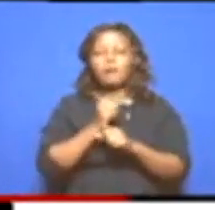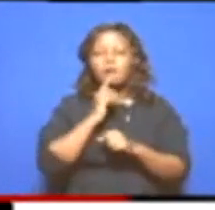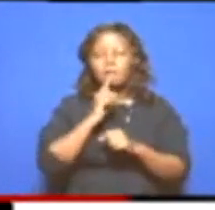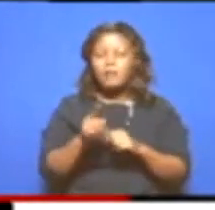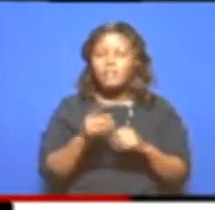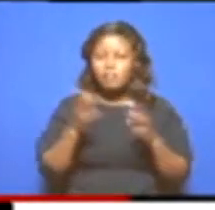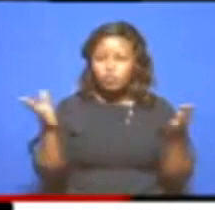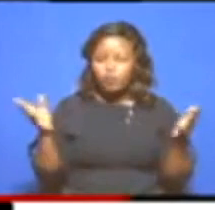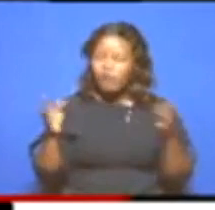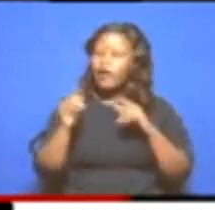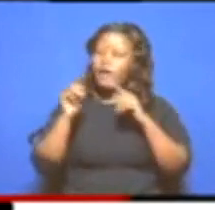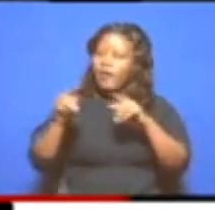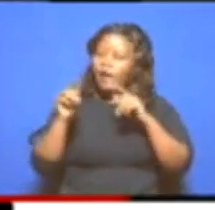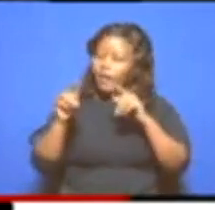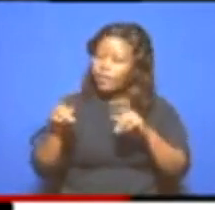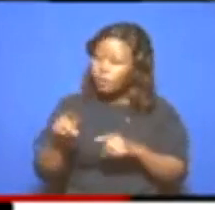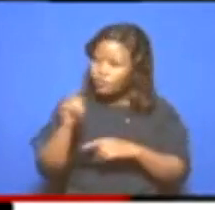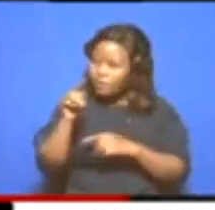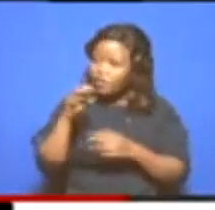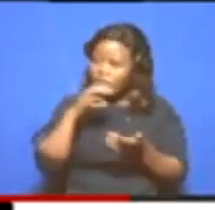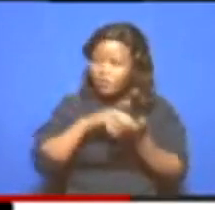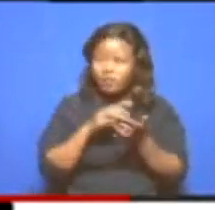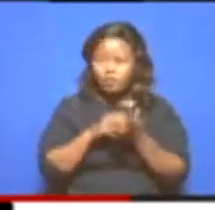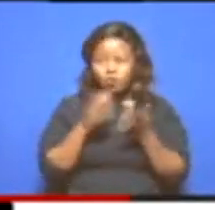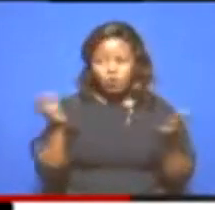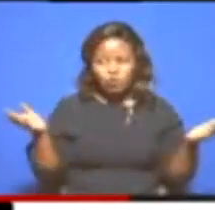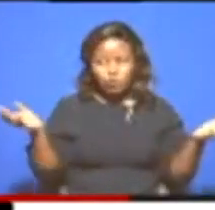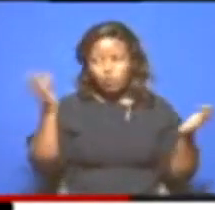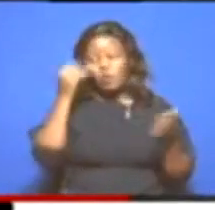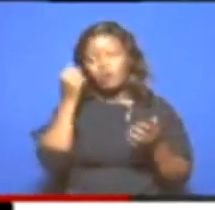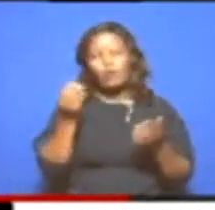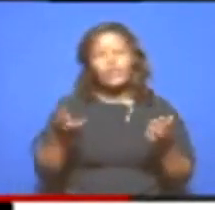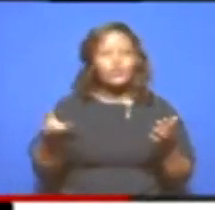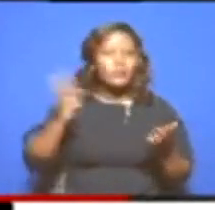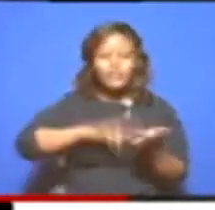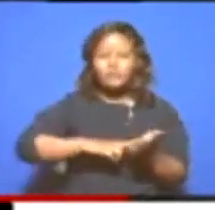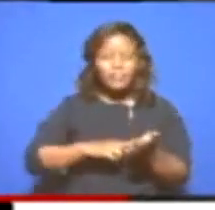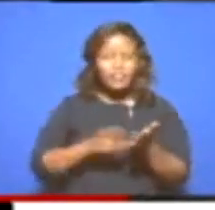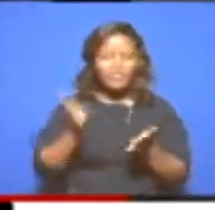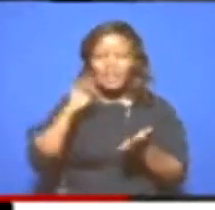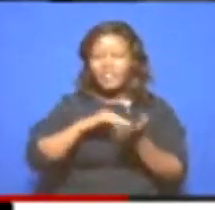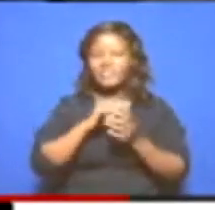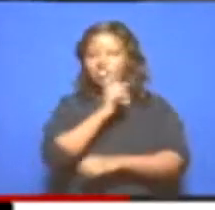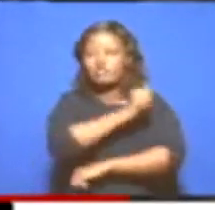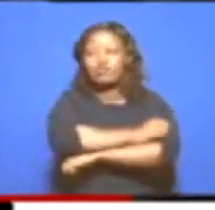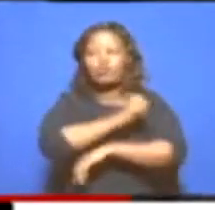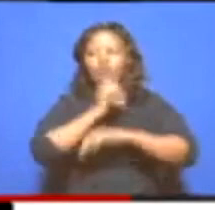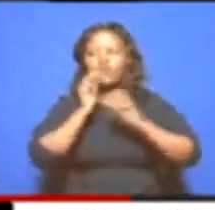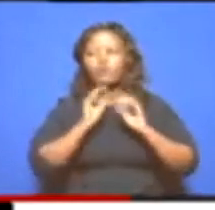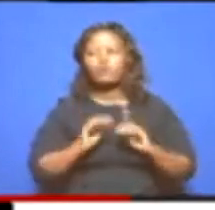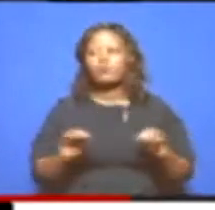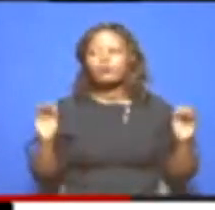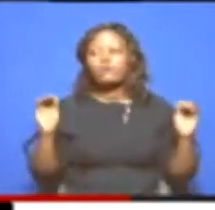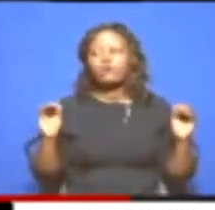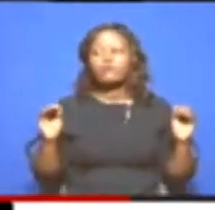ashurutishe hili jambo ili lisiweze kuonekana tena mara nyingine katika mashule yetu.